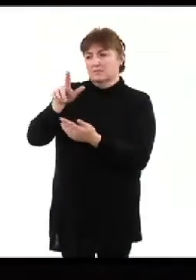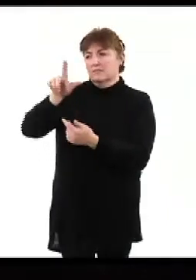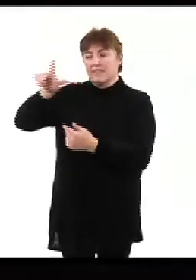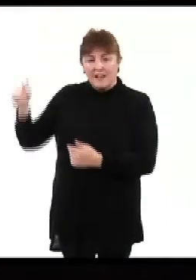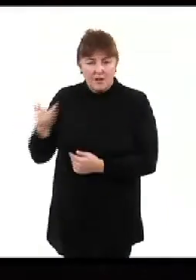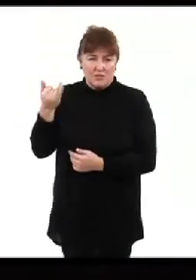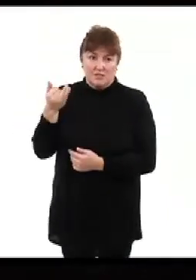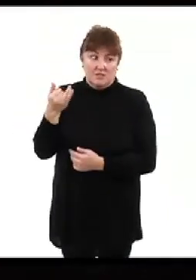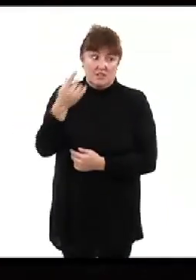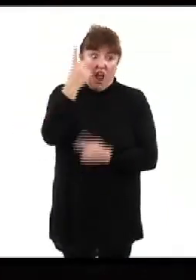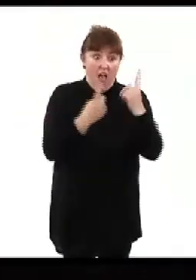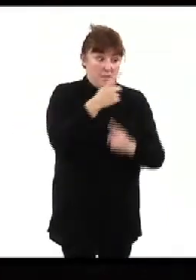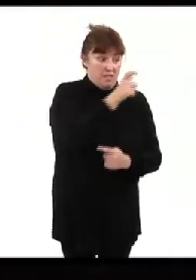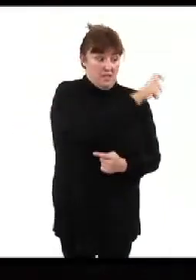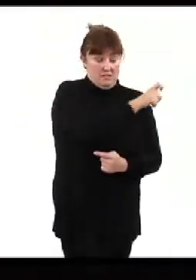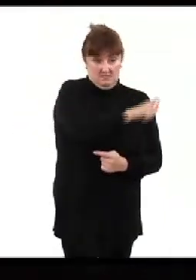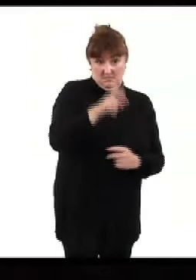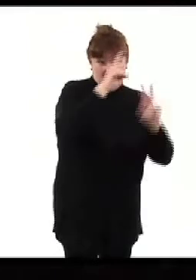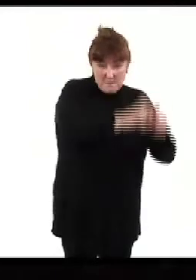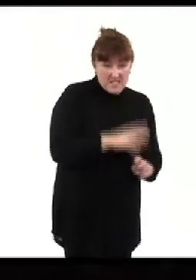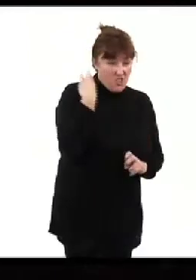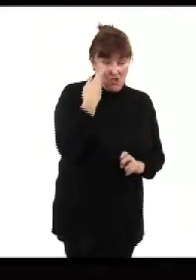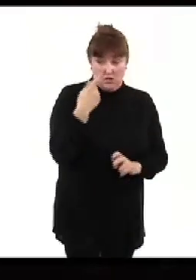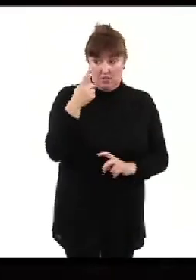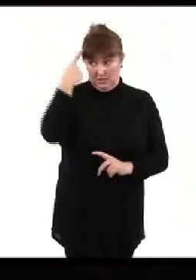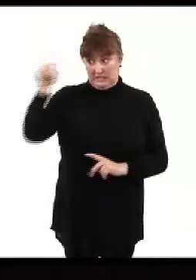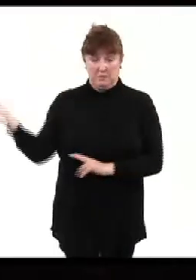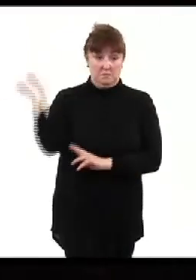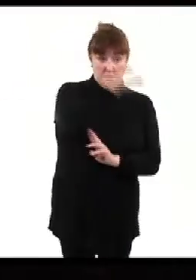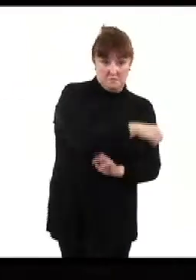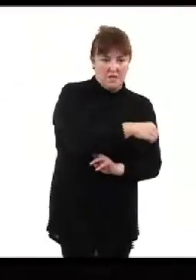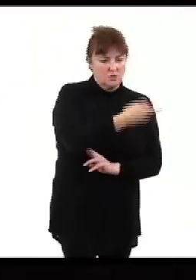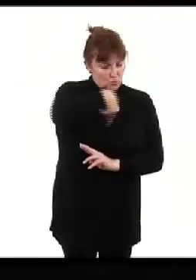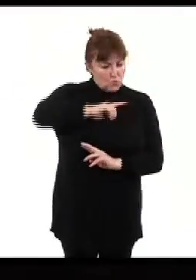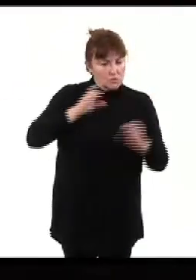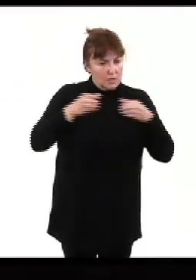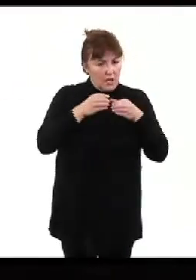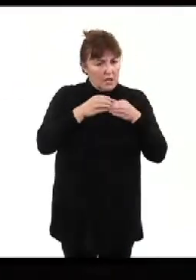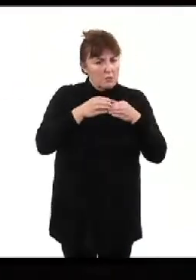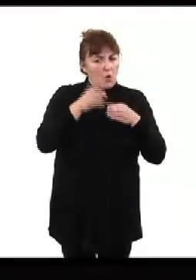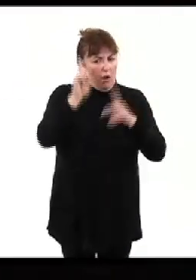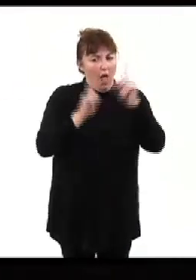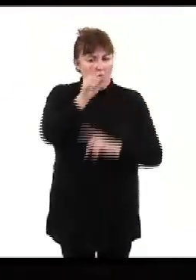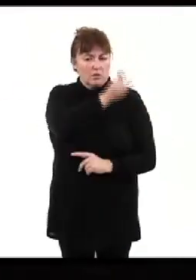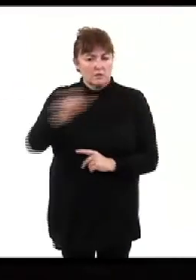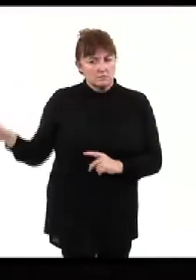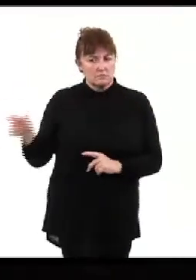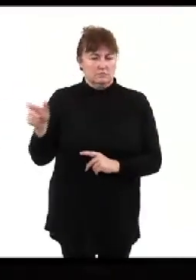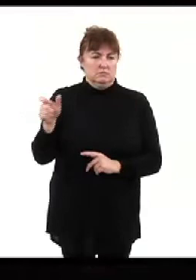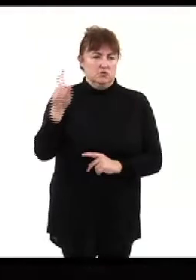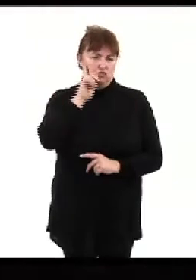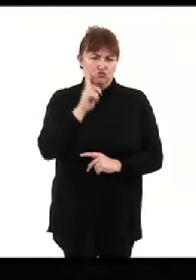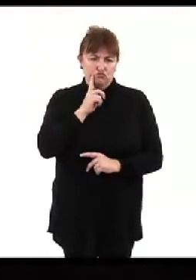and Steve McCullough is the deaf researcher who's been involved most in our neuroscience projects. And